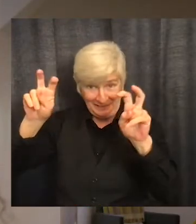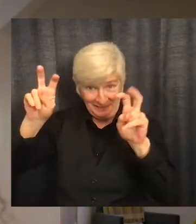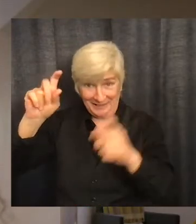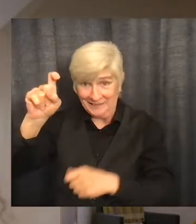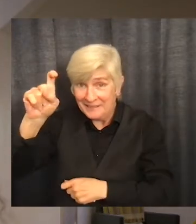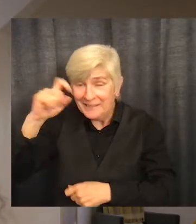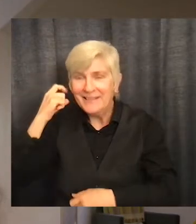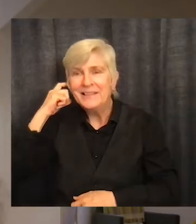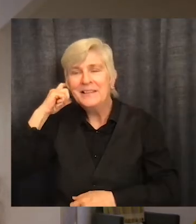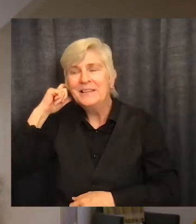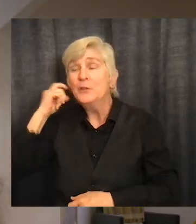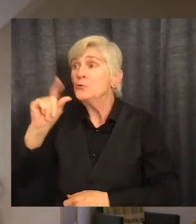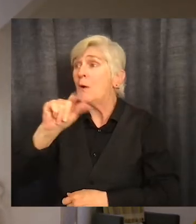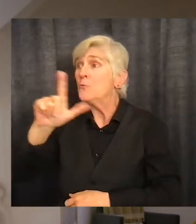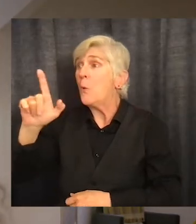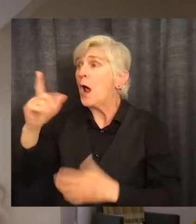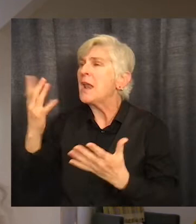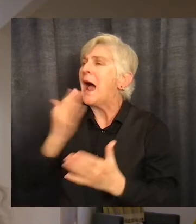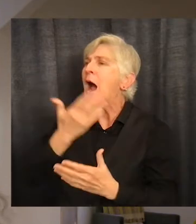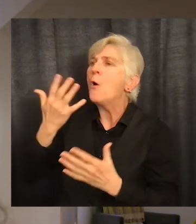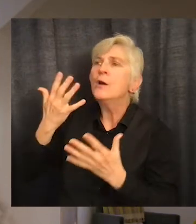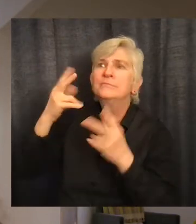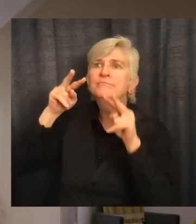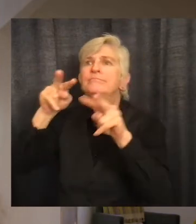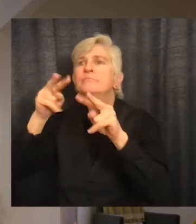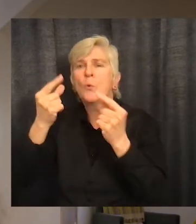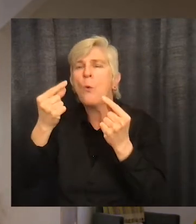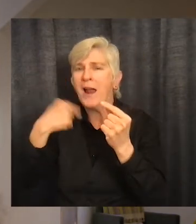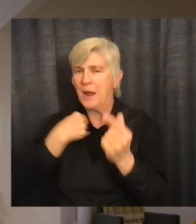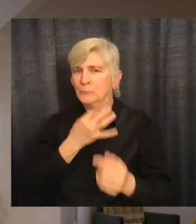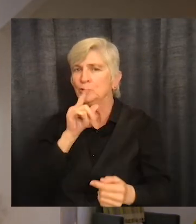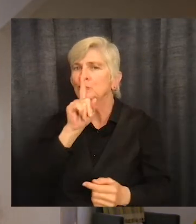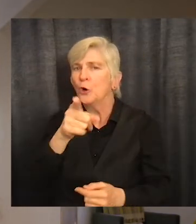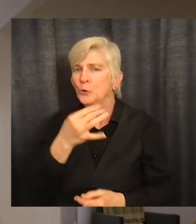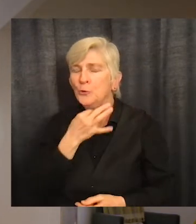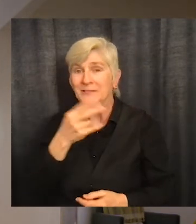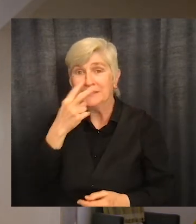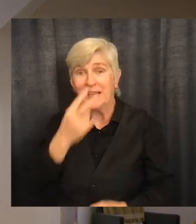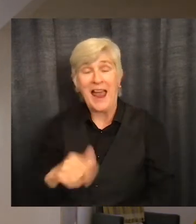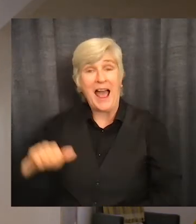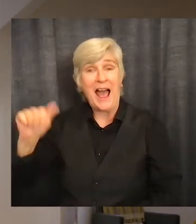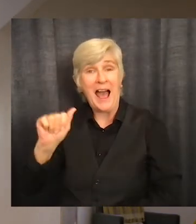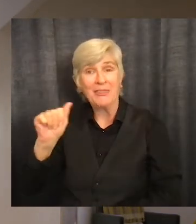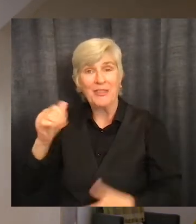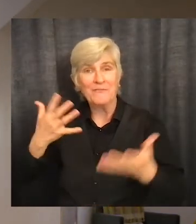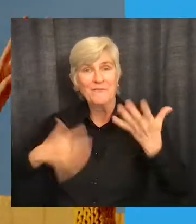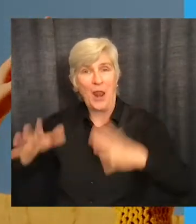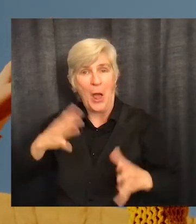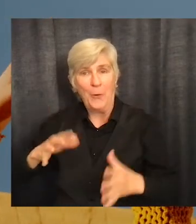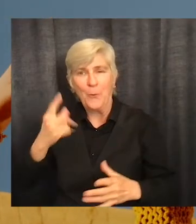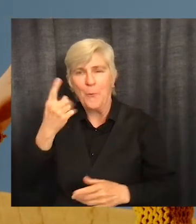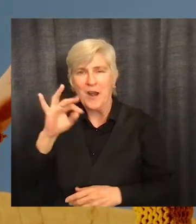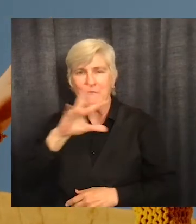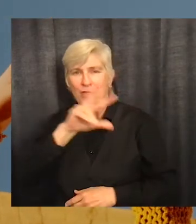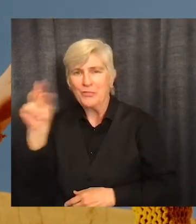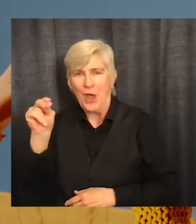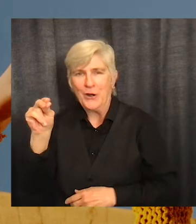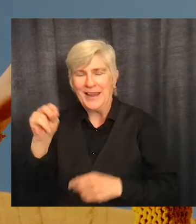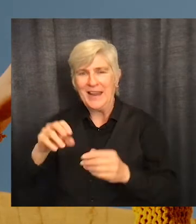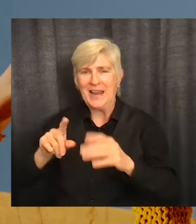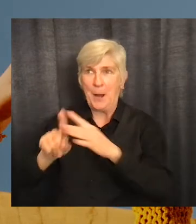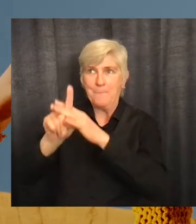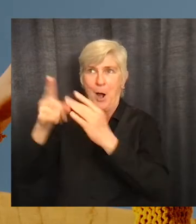abilities? So what's on our radar for 2021? I bet you wanna know. Meet Athflow. Just one of our